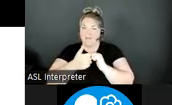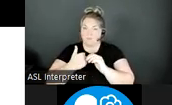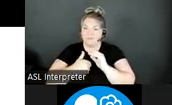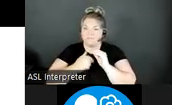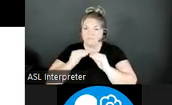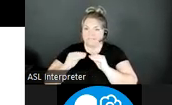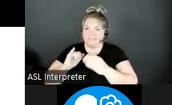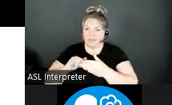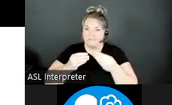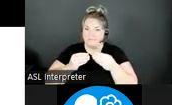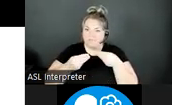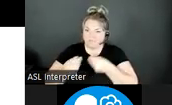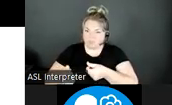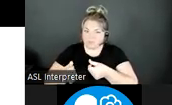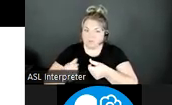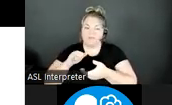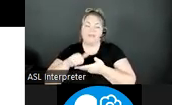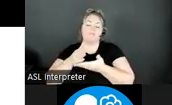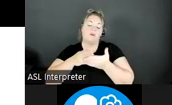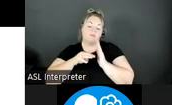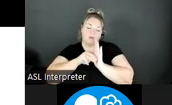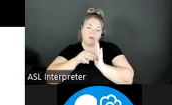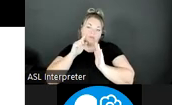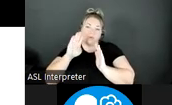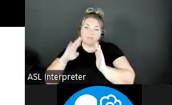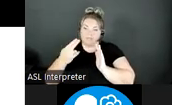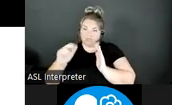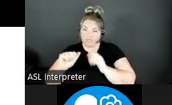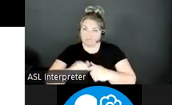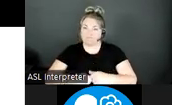of the model of the BHA.